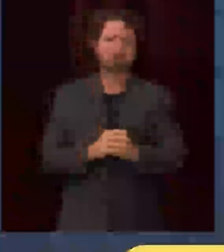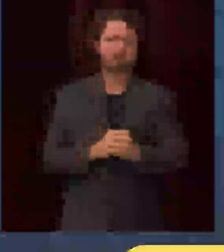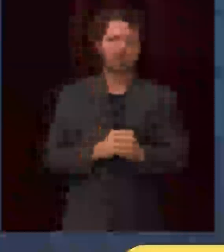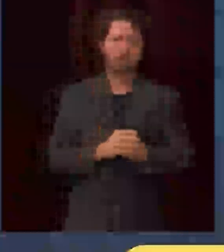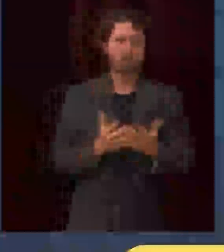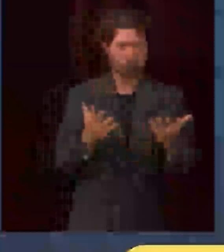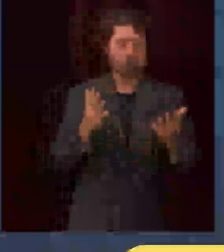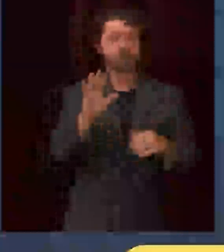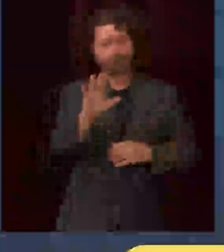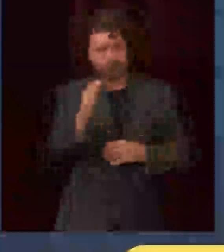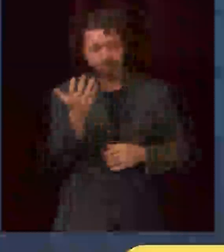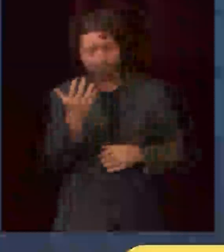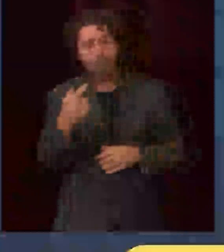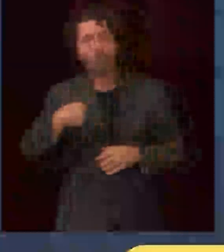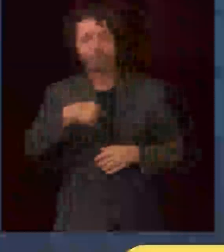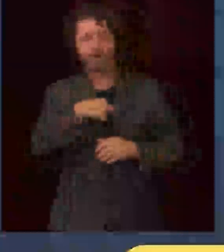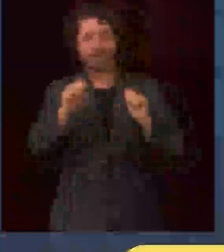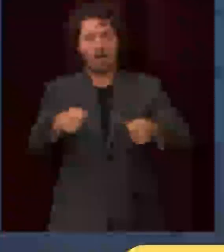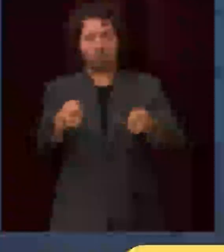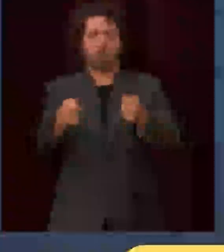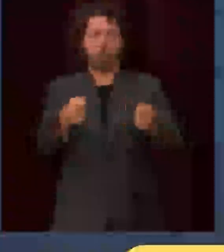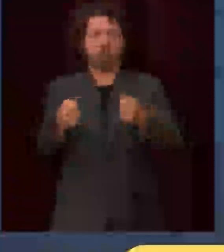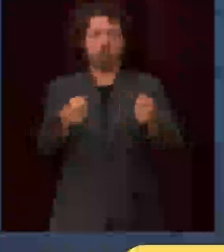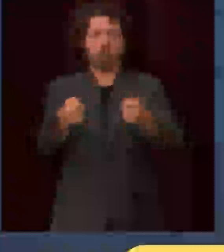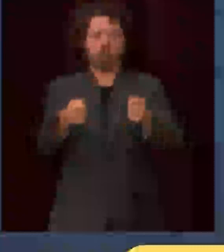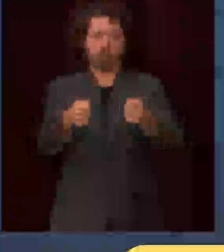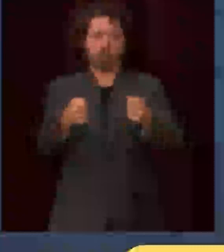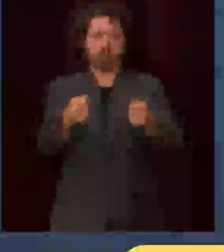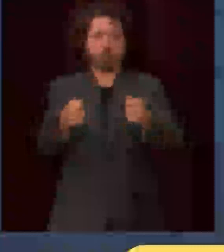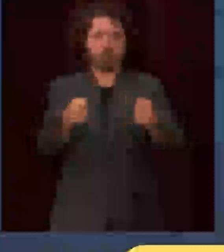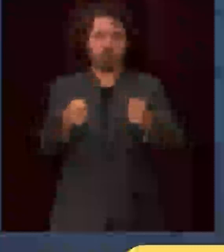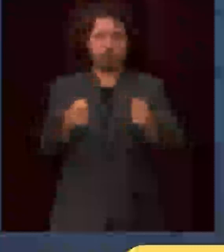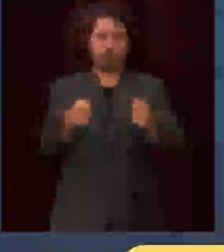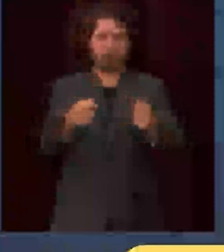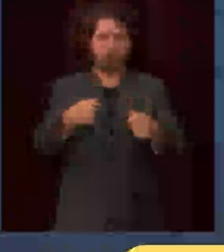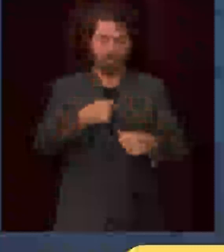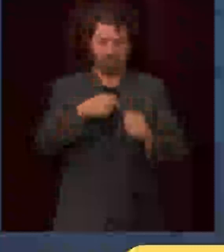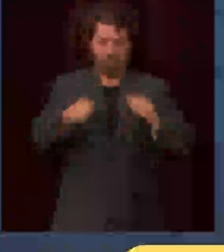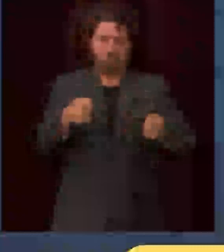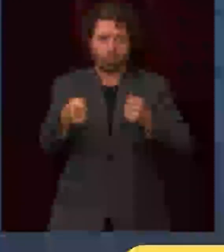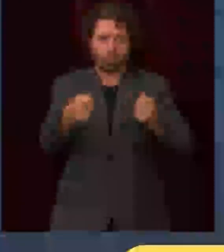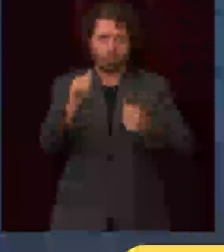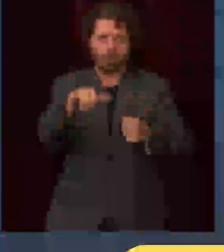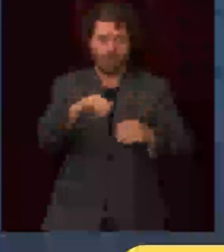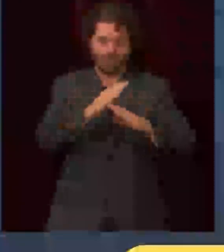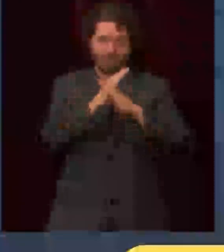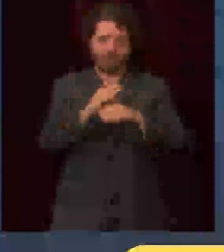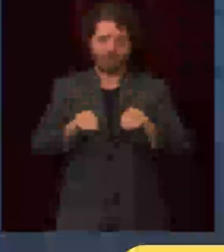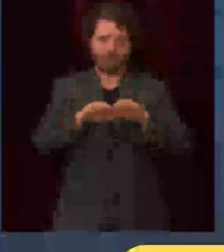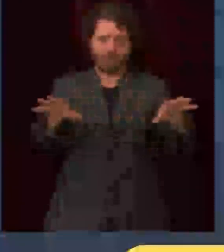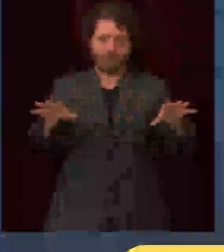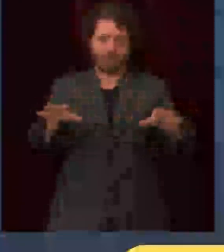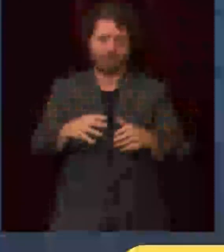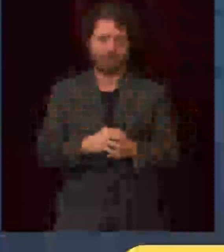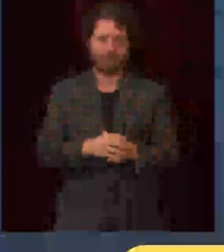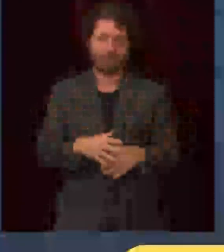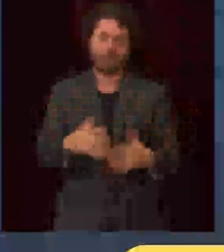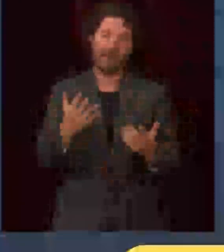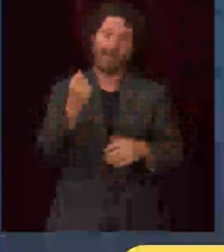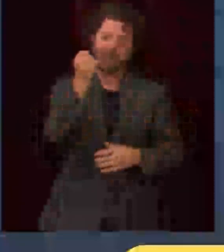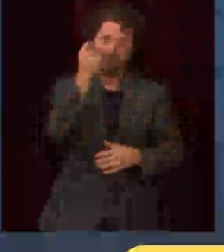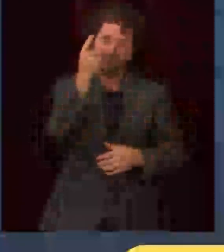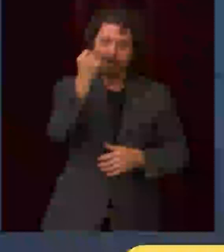back. And this is one of the good things about this, is that our destiny is in our hands. Each one of us can